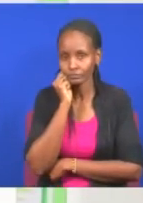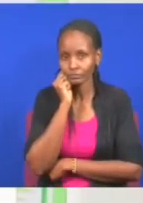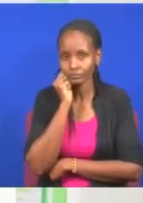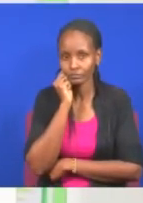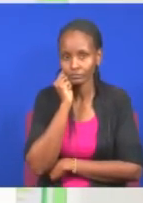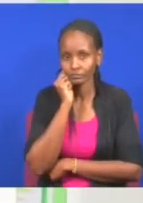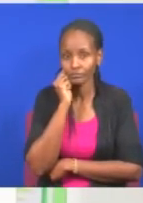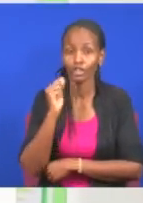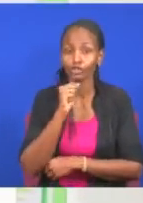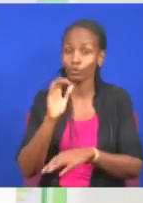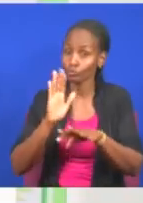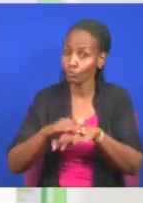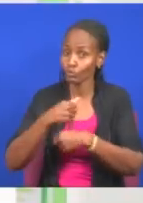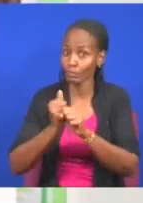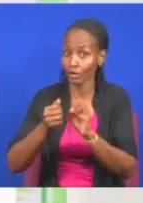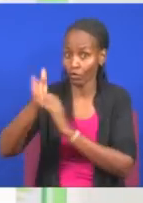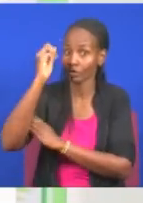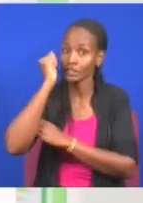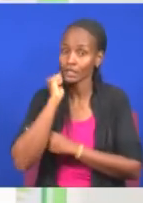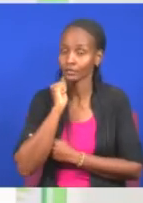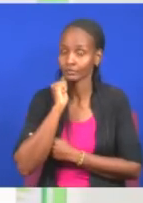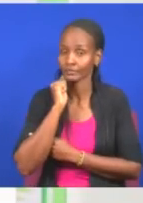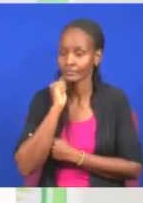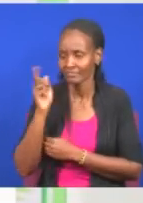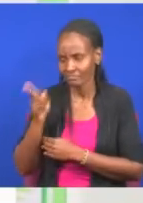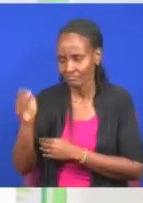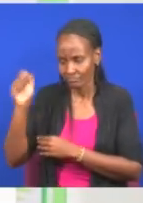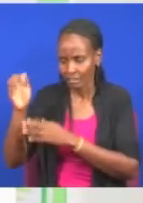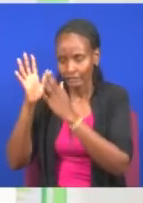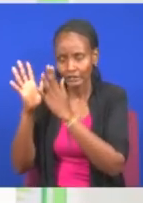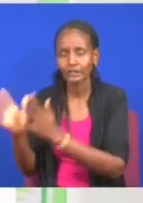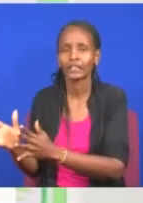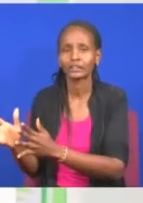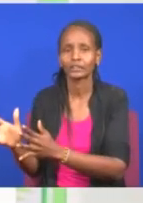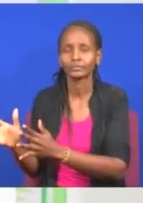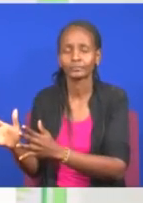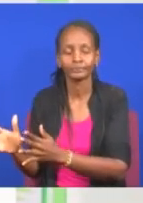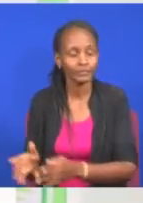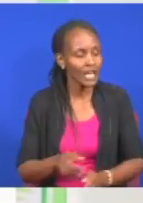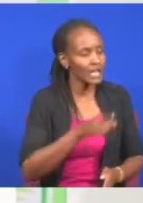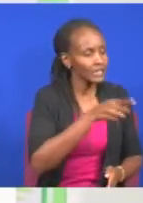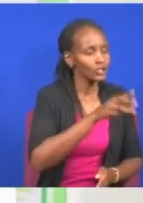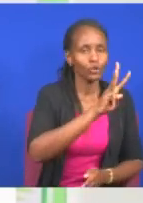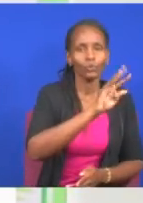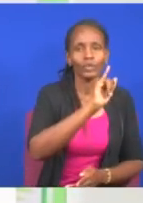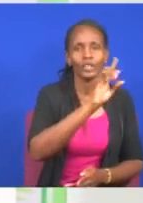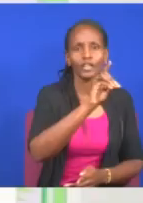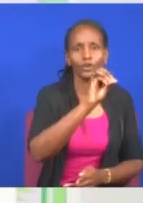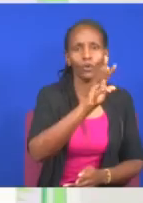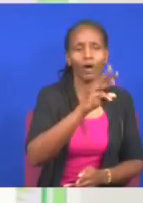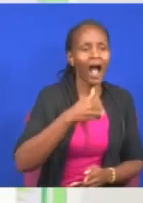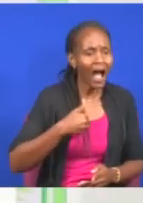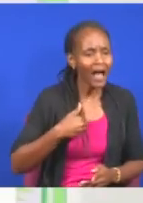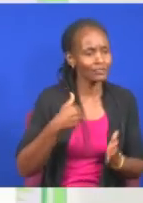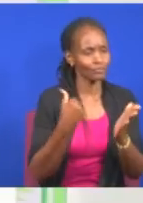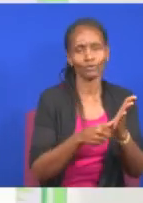not good to make God very sad. So this judge, and then this widow, boys and girls, had a